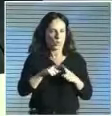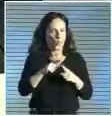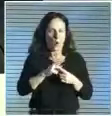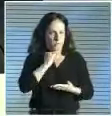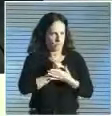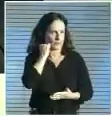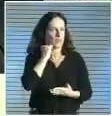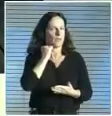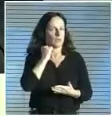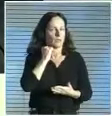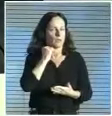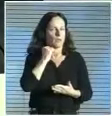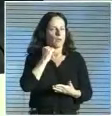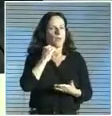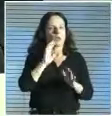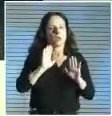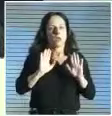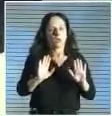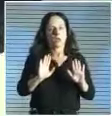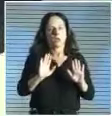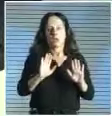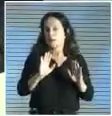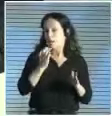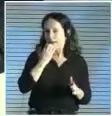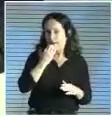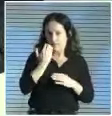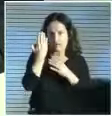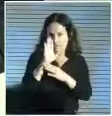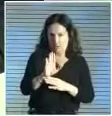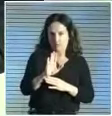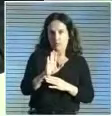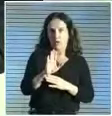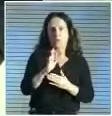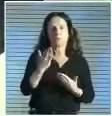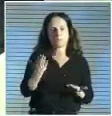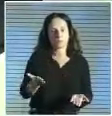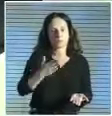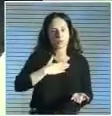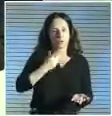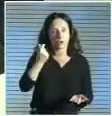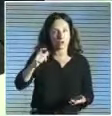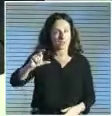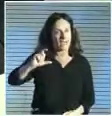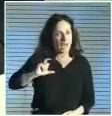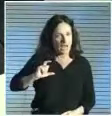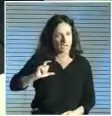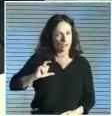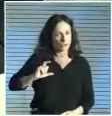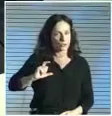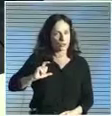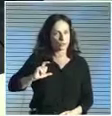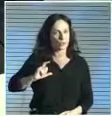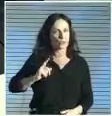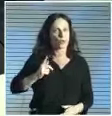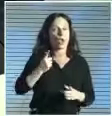or the way they value our salary, our variable payment is through what we are doing also